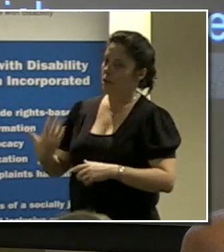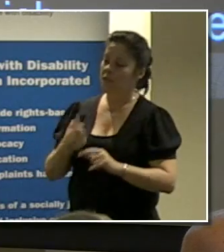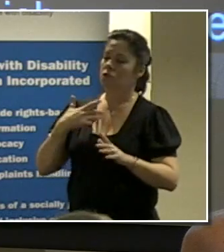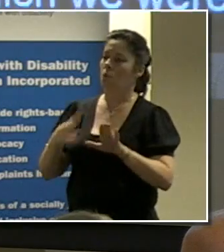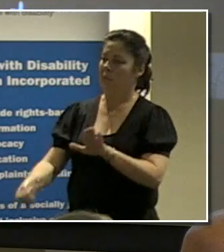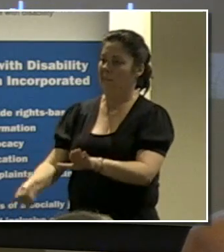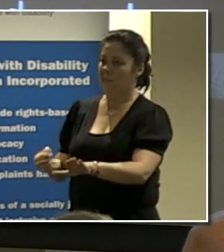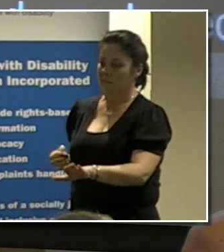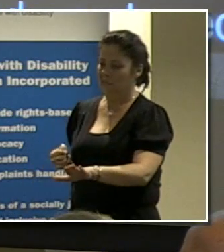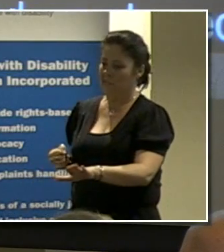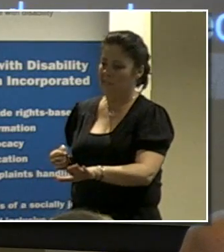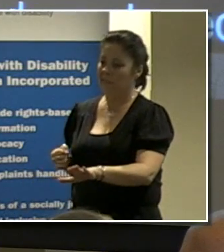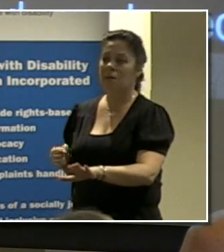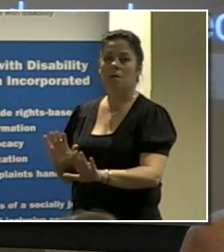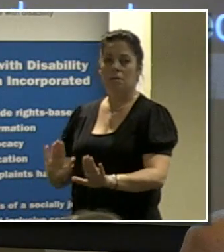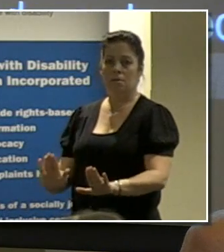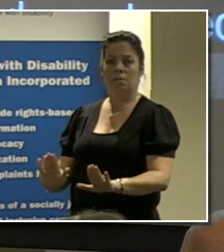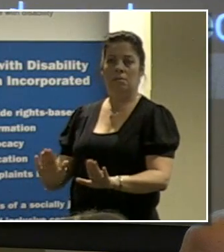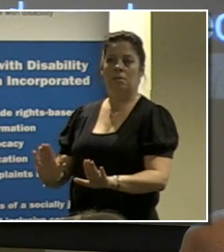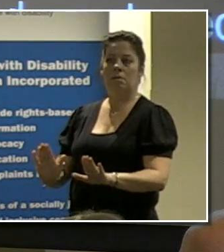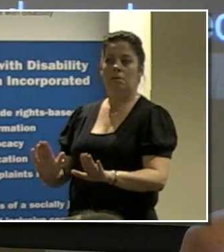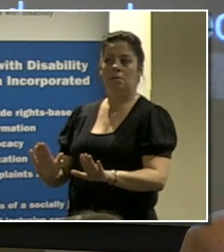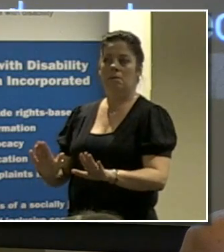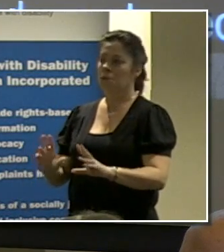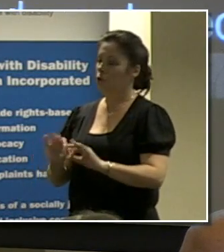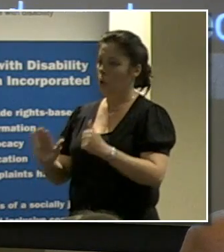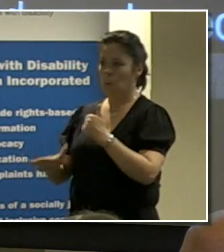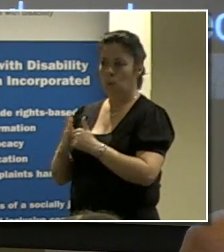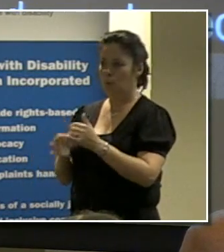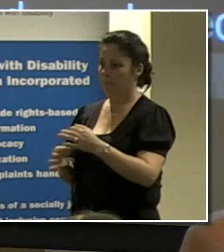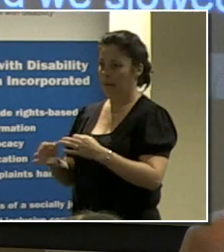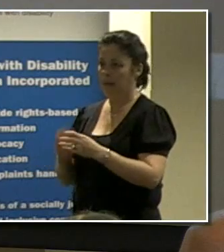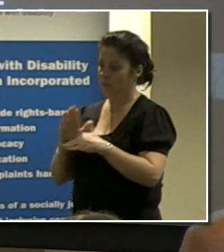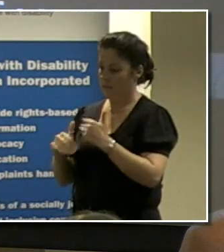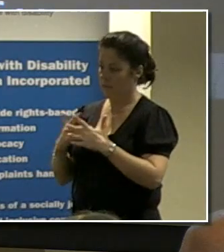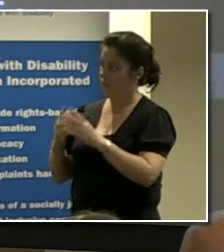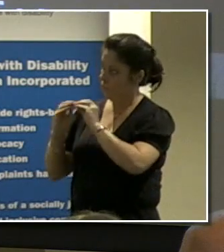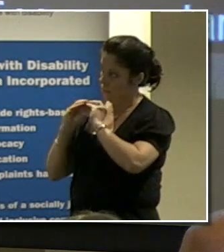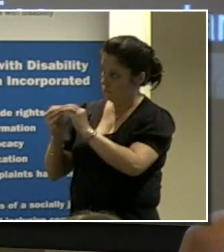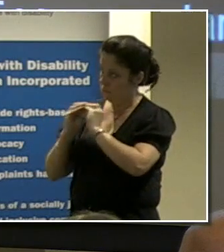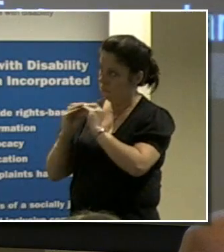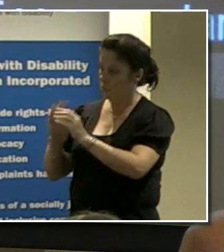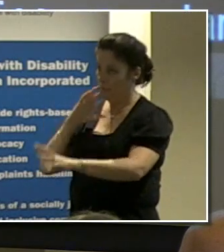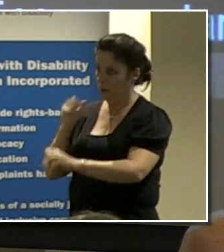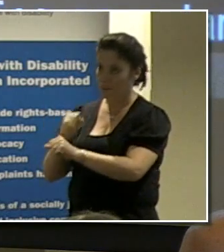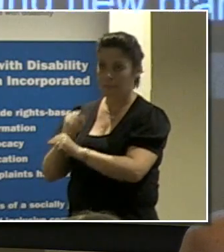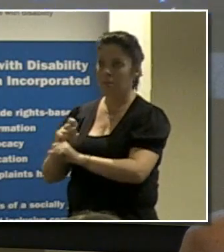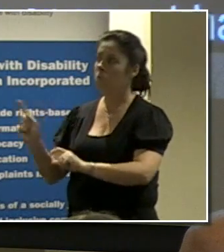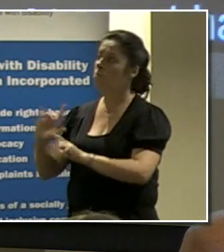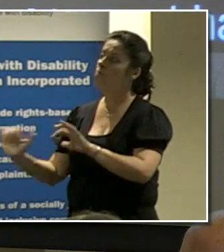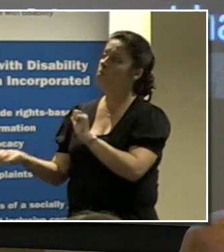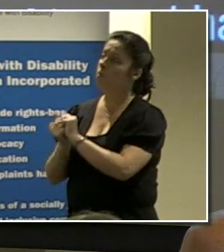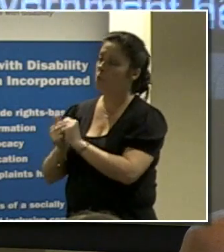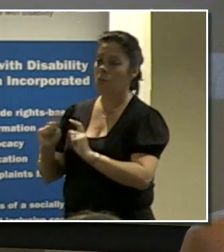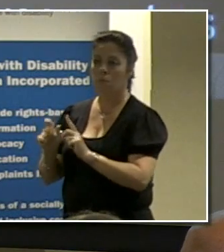In case, in fact, we've stopped doing new plans until the government's reached some agreement as to what the next steps are. We